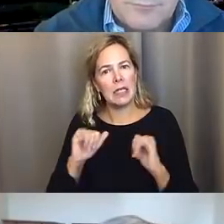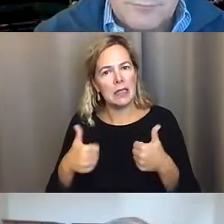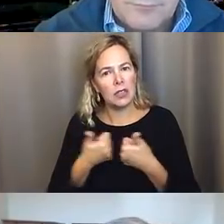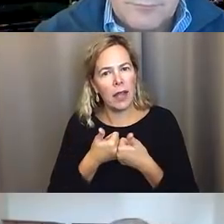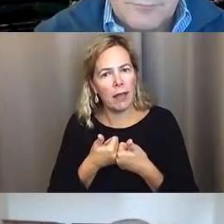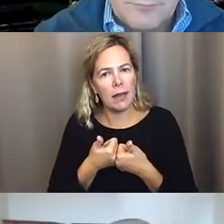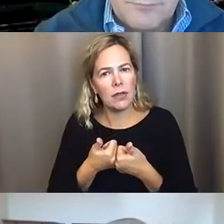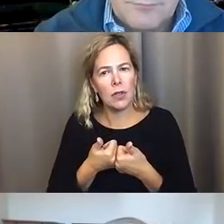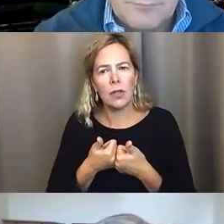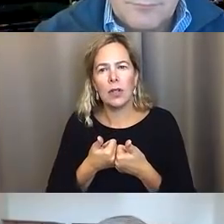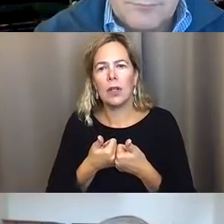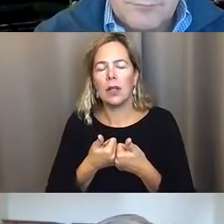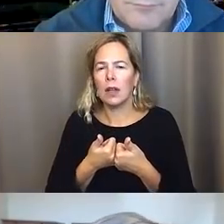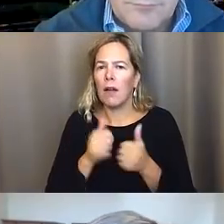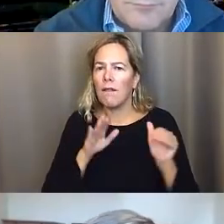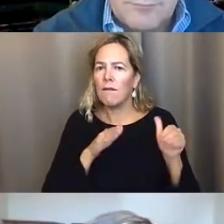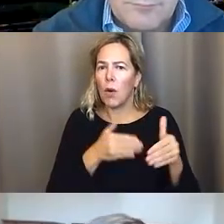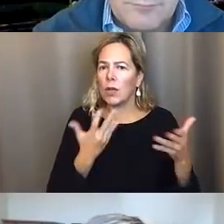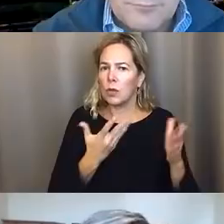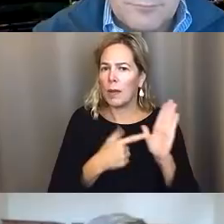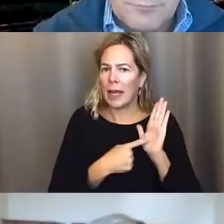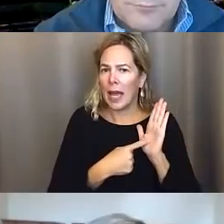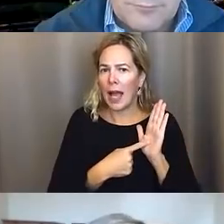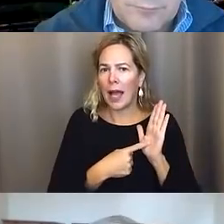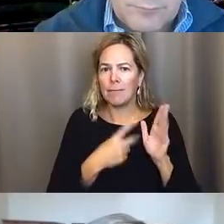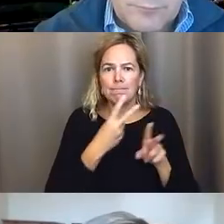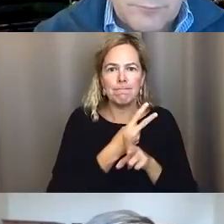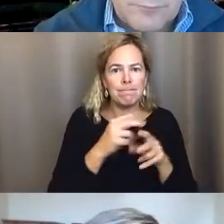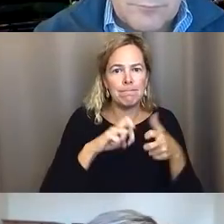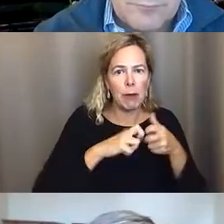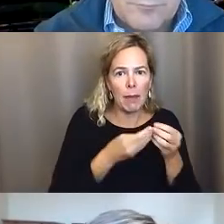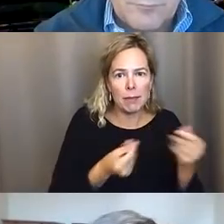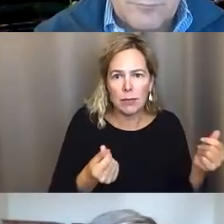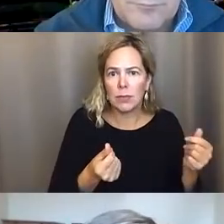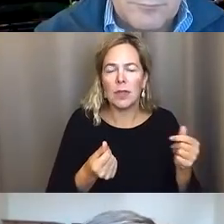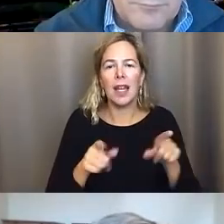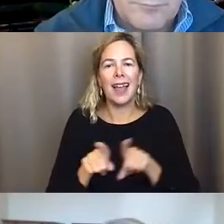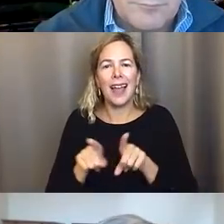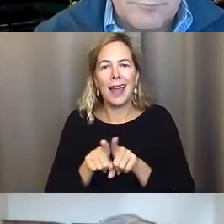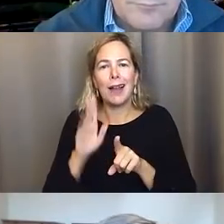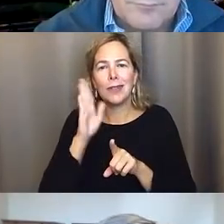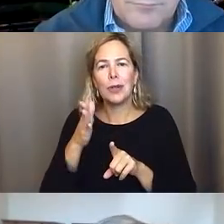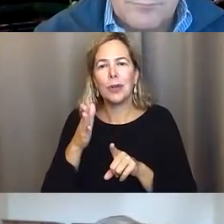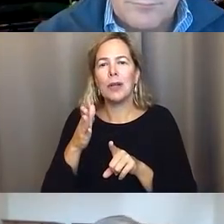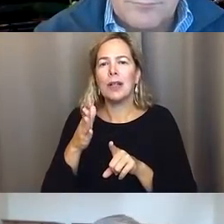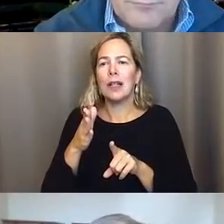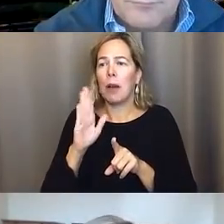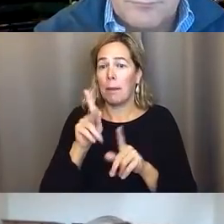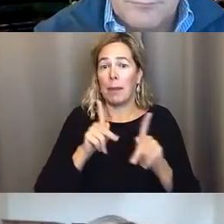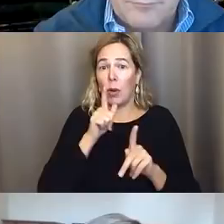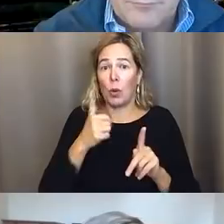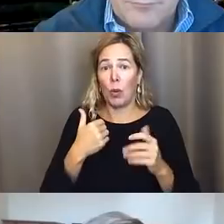the focus will be on symptomatic. It will also be on employees who have had exposure,